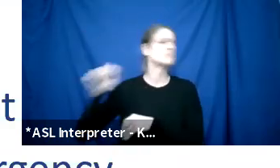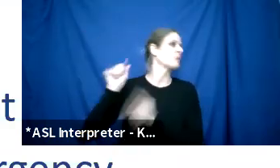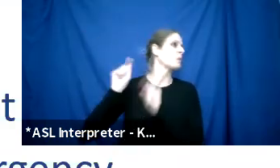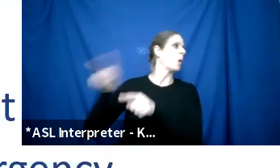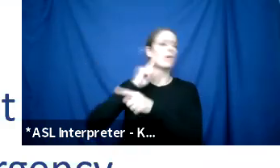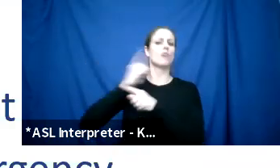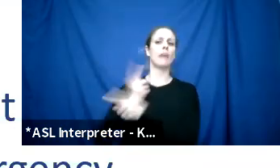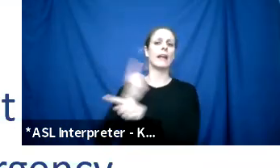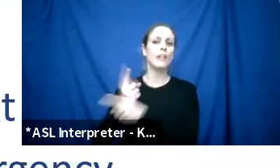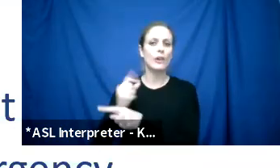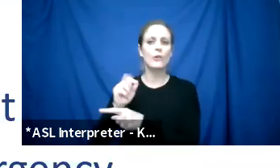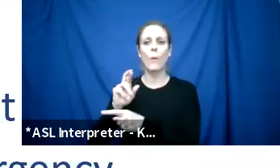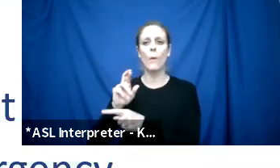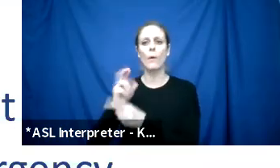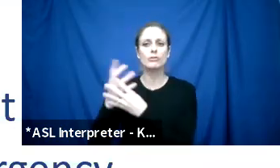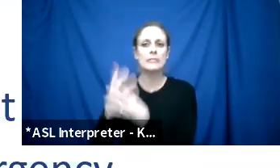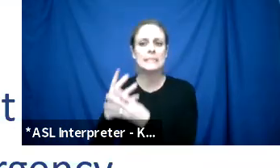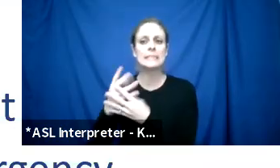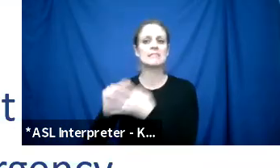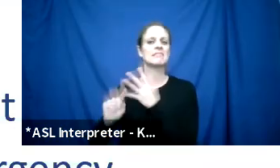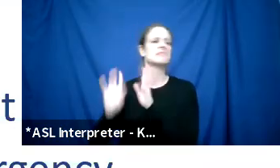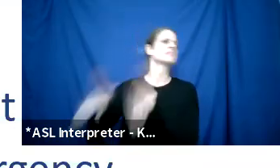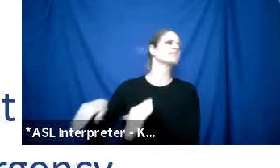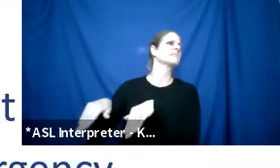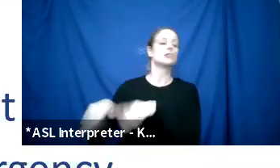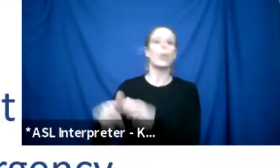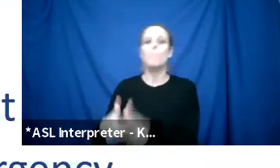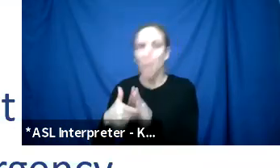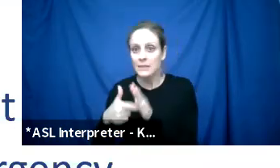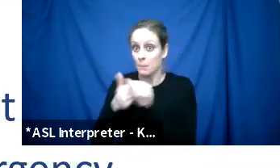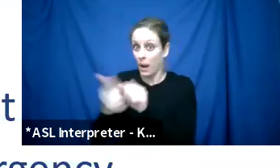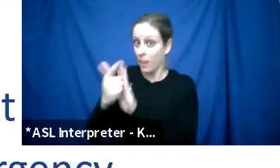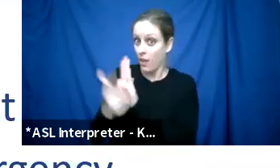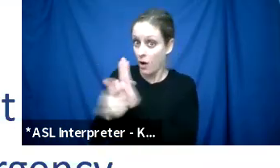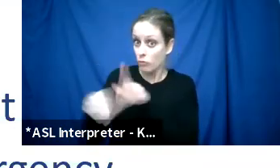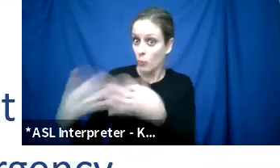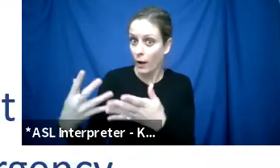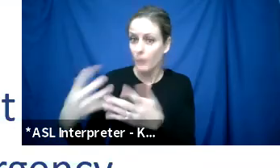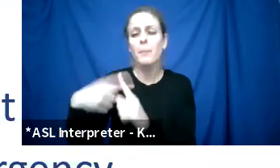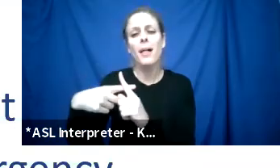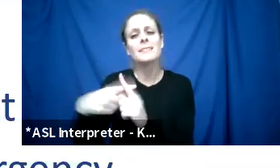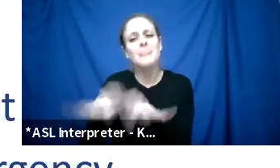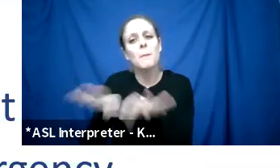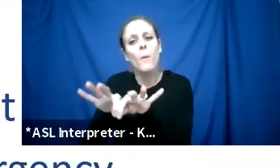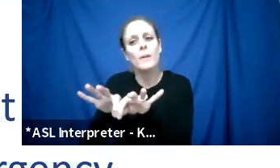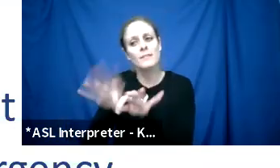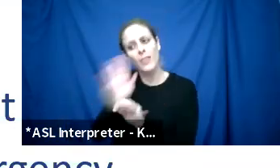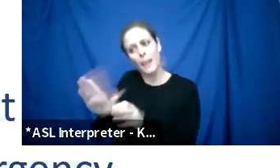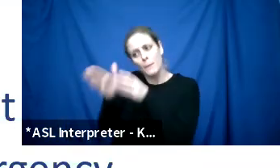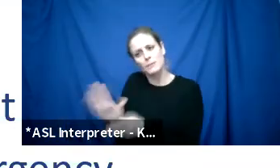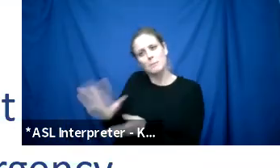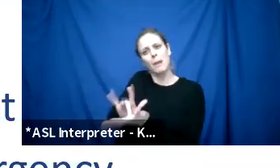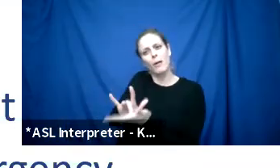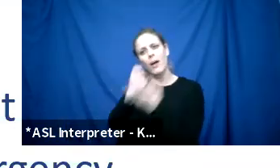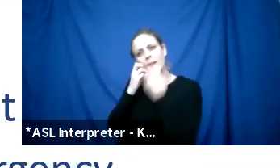So accessibility is not only legally required, it is important medically. Now, to be clear, as I